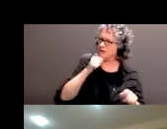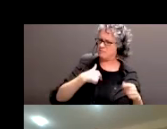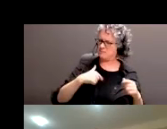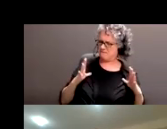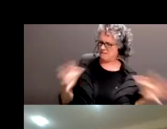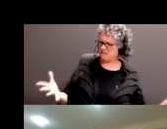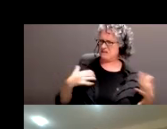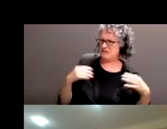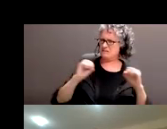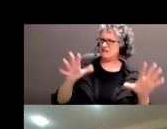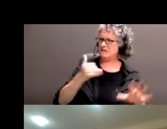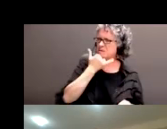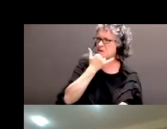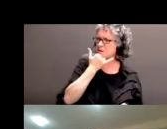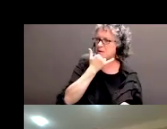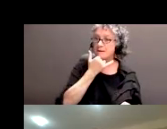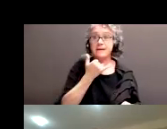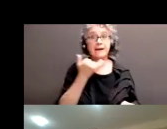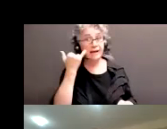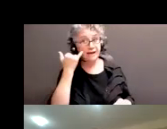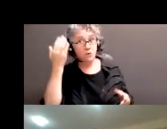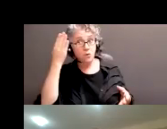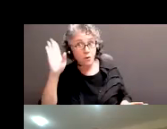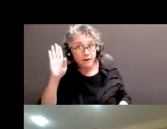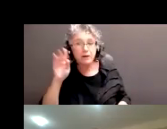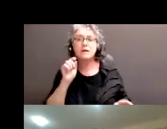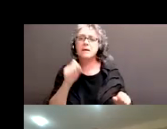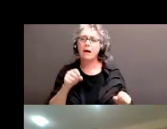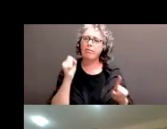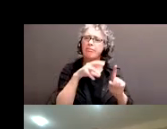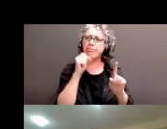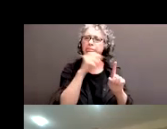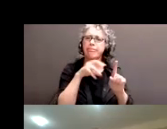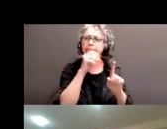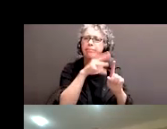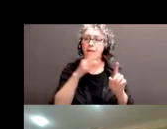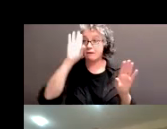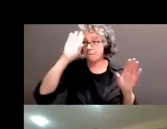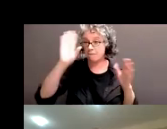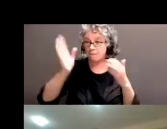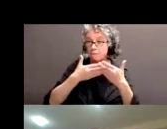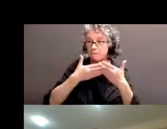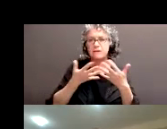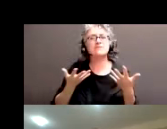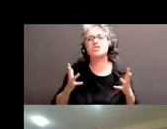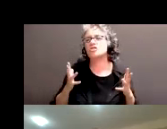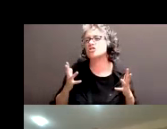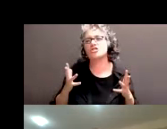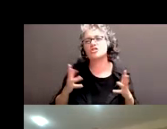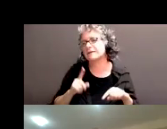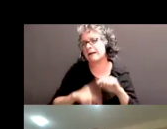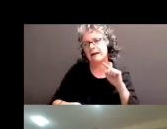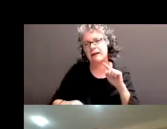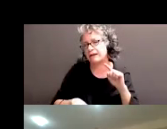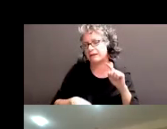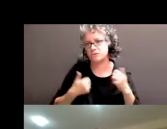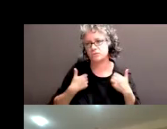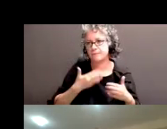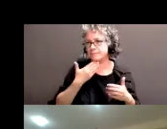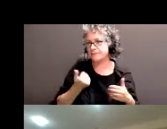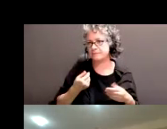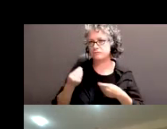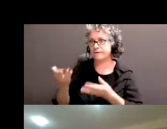So if they're receptive, like Rochelle was saying, then you can do all those other things. But when they're not, it's like you have to do what's best for you and provide them self-care